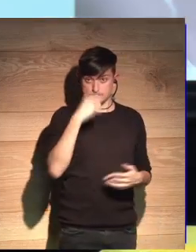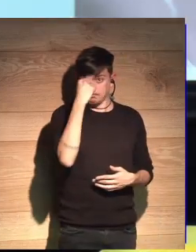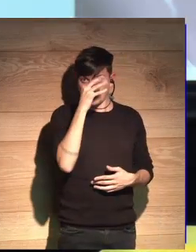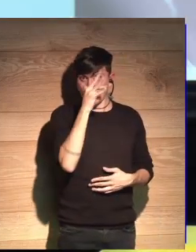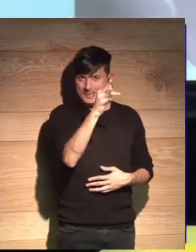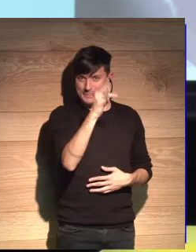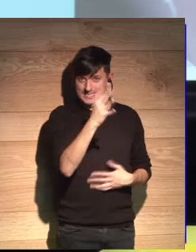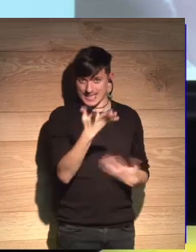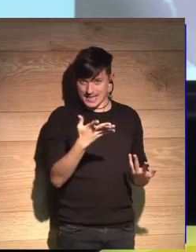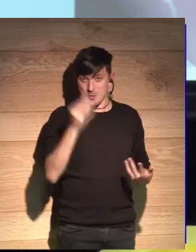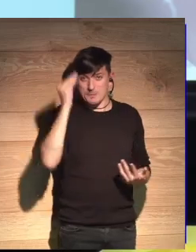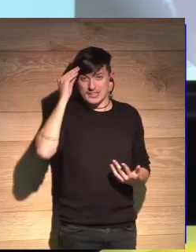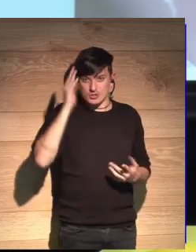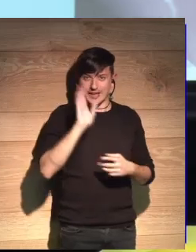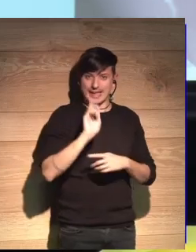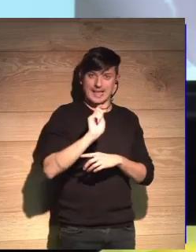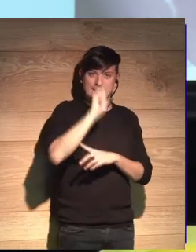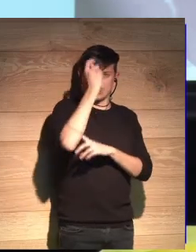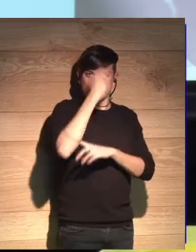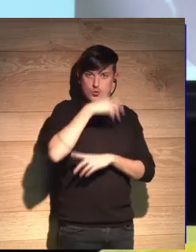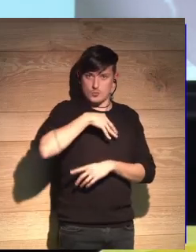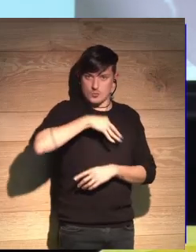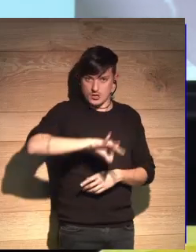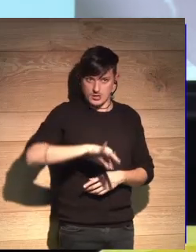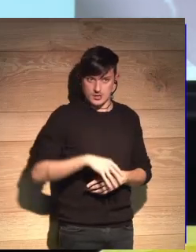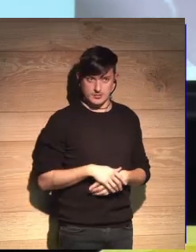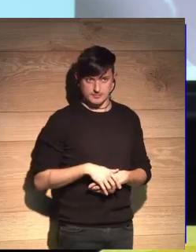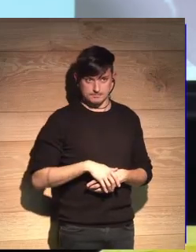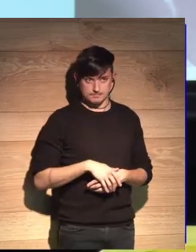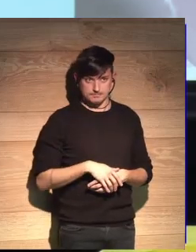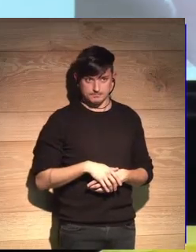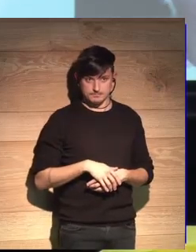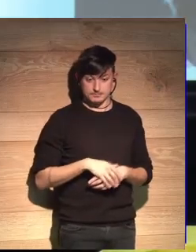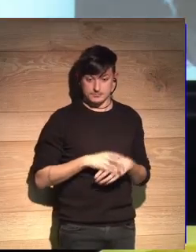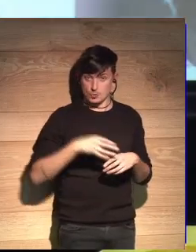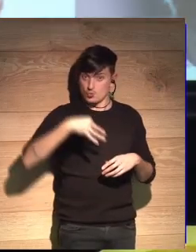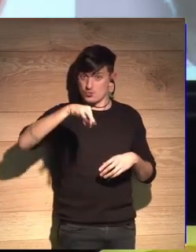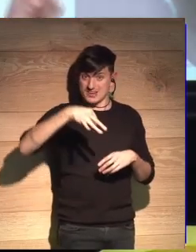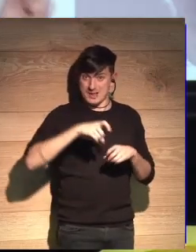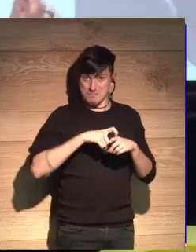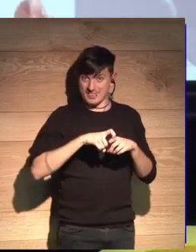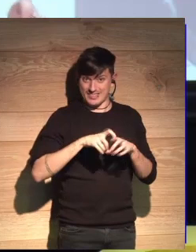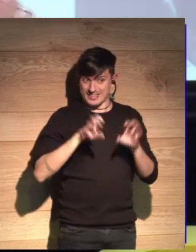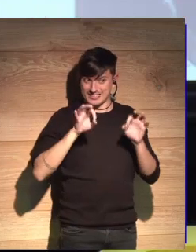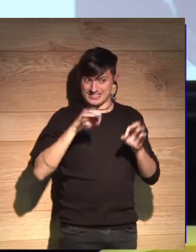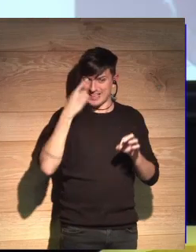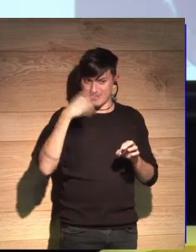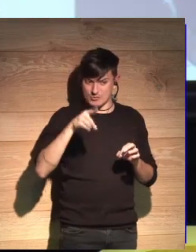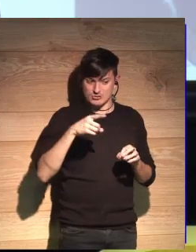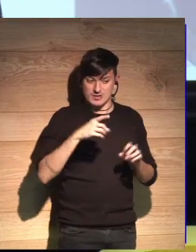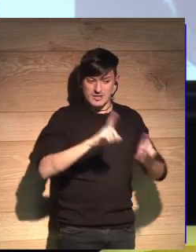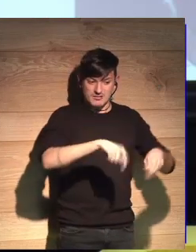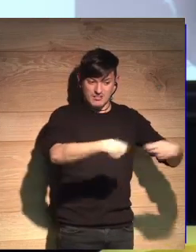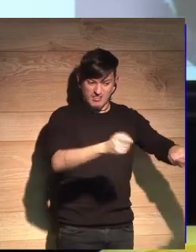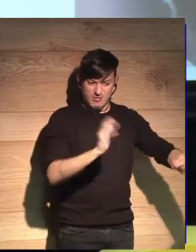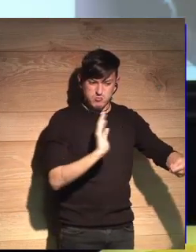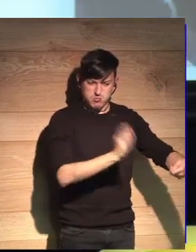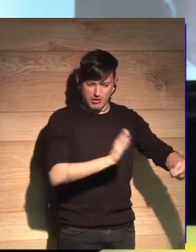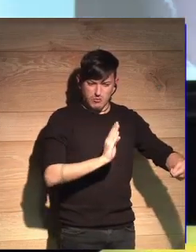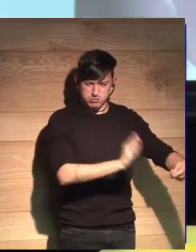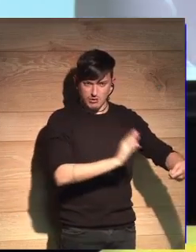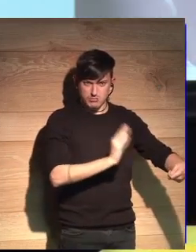Because, as I said, we are the only species aware that, oh, we're doing ecological damage. We ought to stop somehow. And